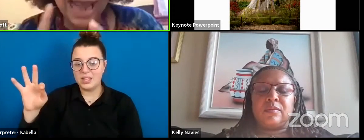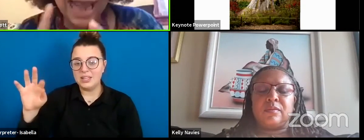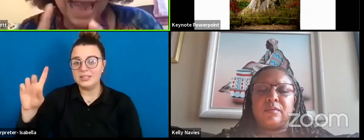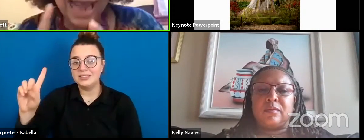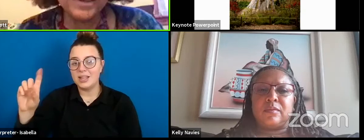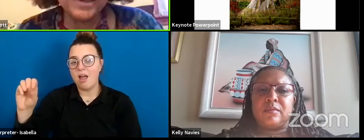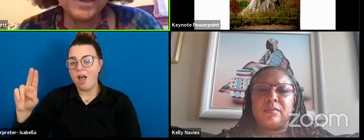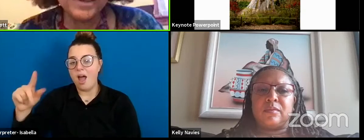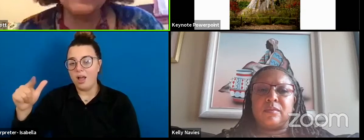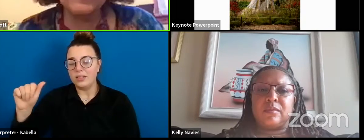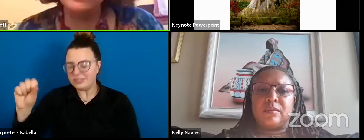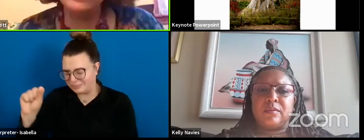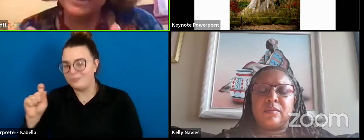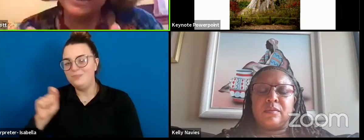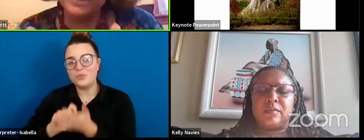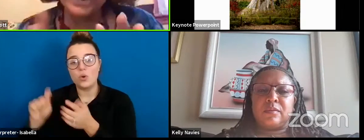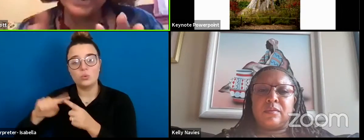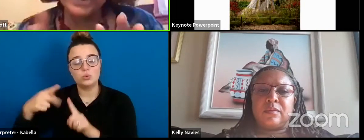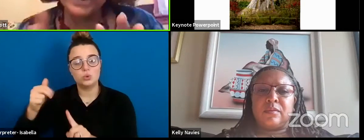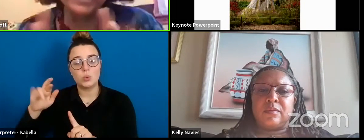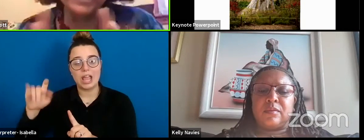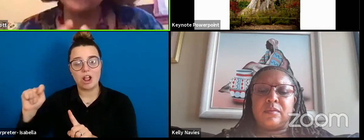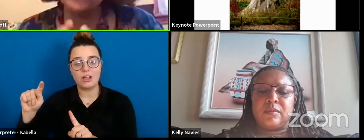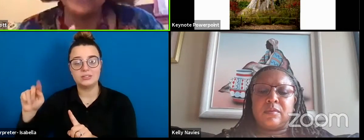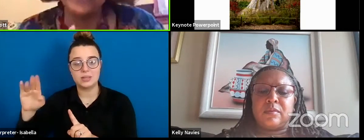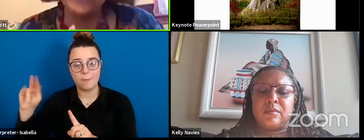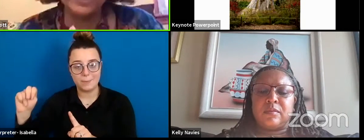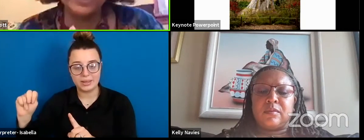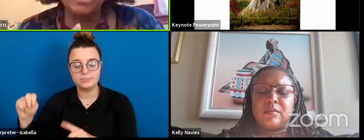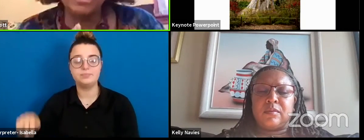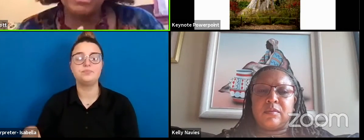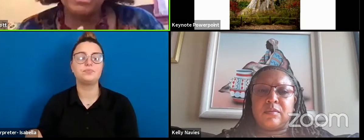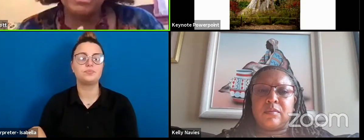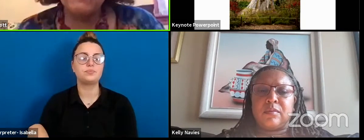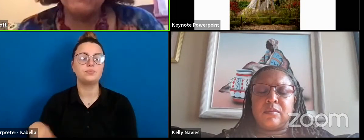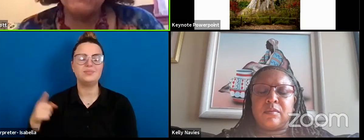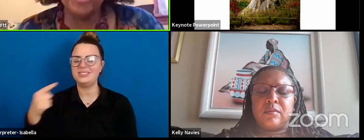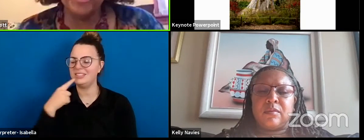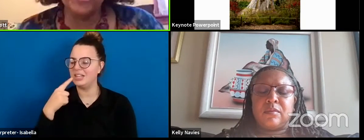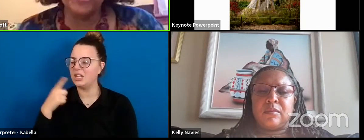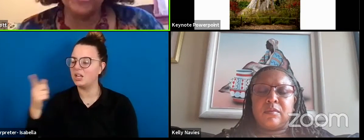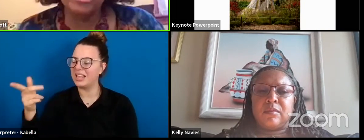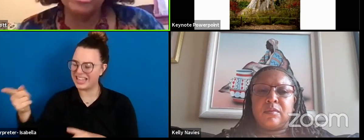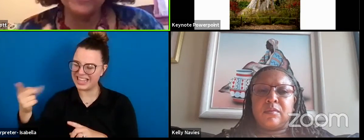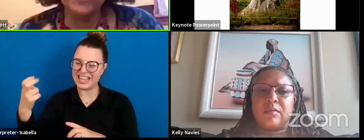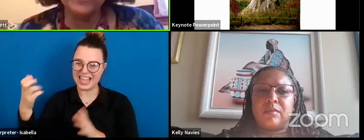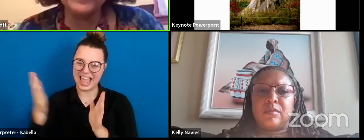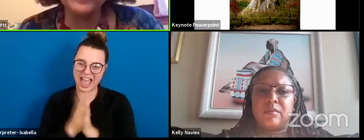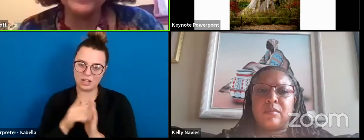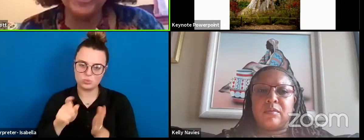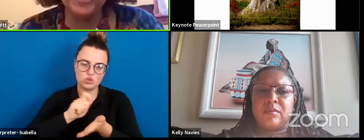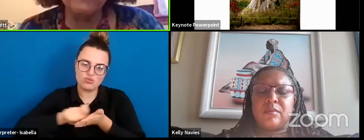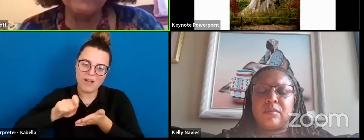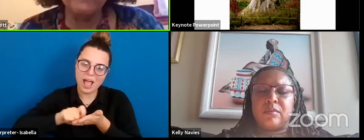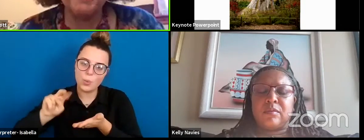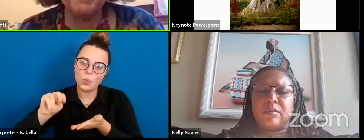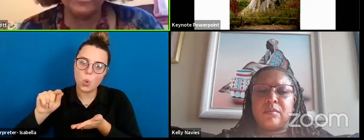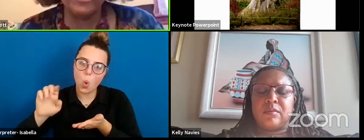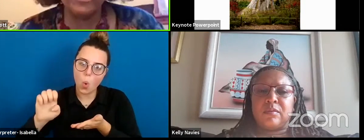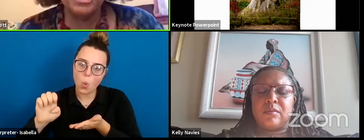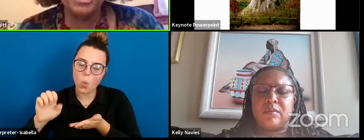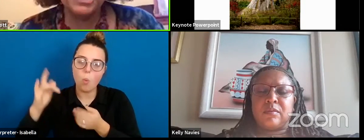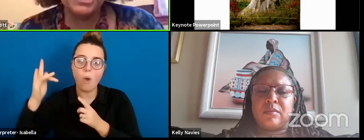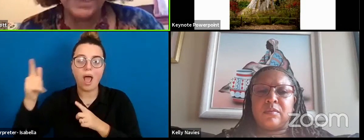She'd ask him to please write liner notes or something for her because there was a book being written about